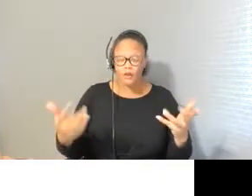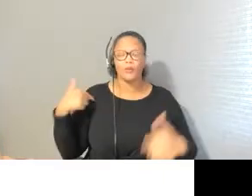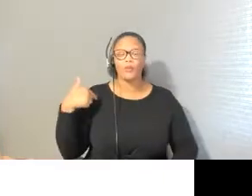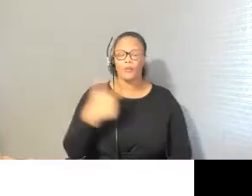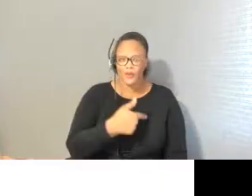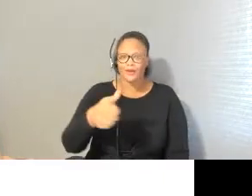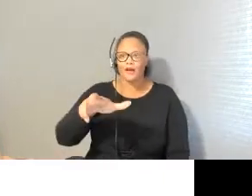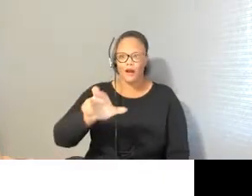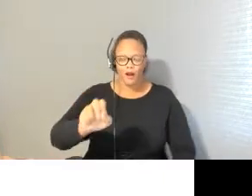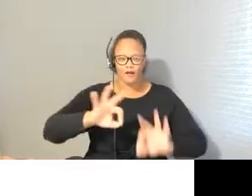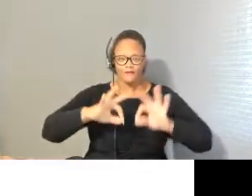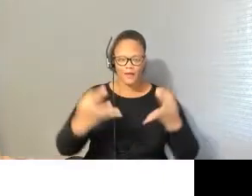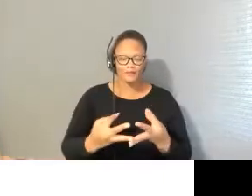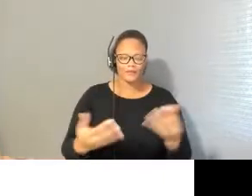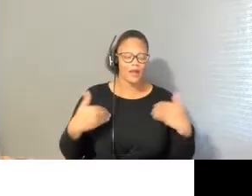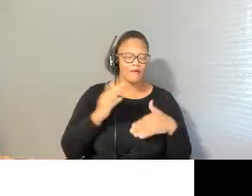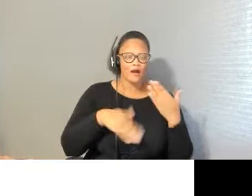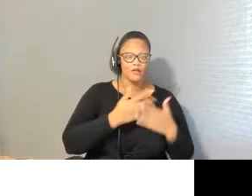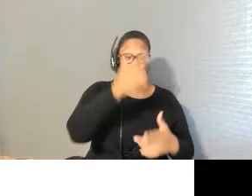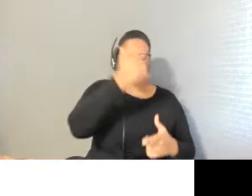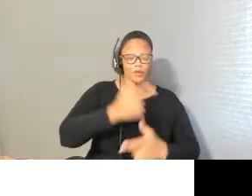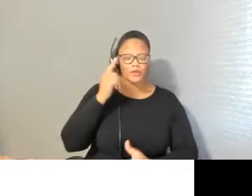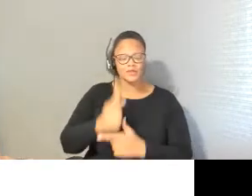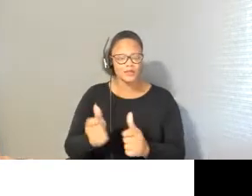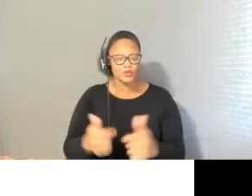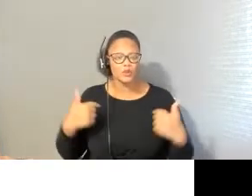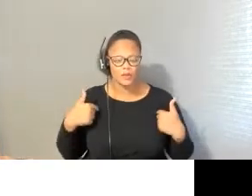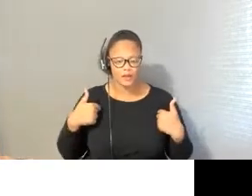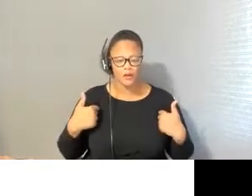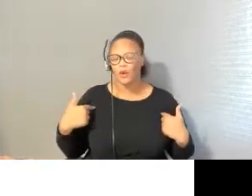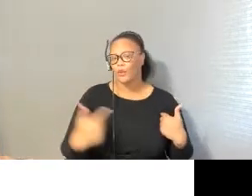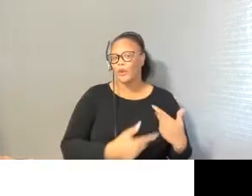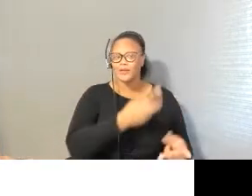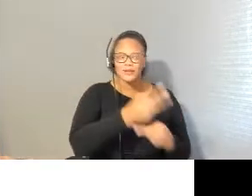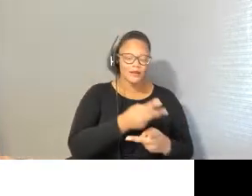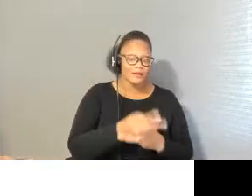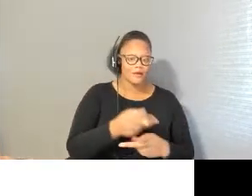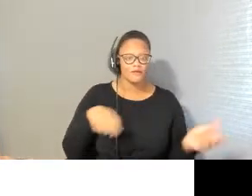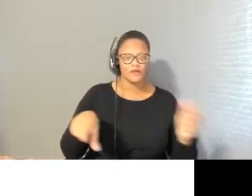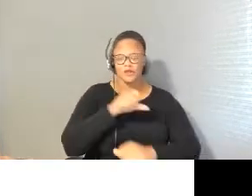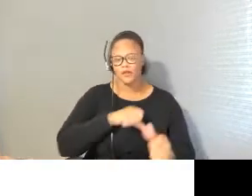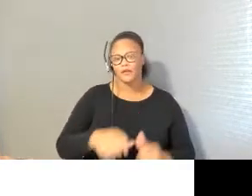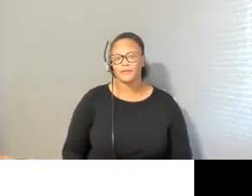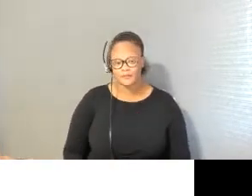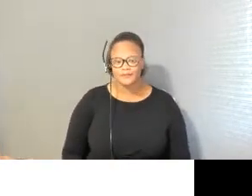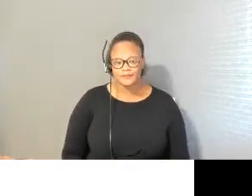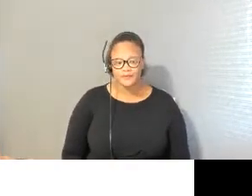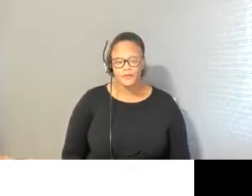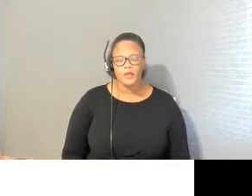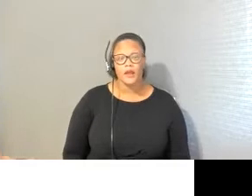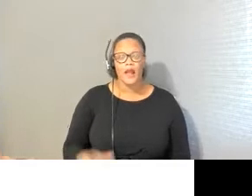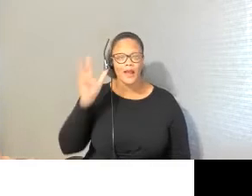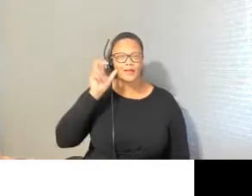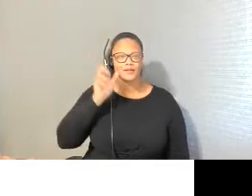family. I got all my brothers and sisters with me. We take care of each other. I listened to my husband talk about his